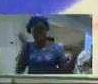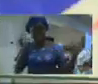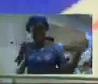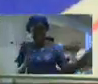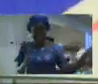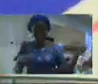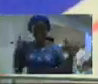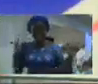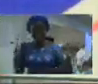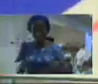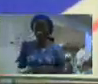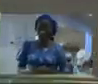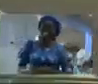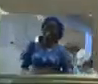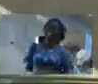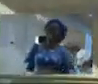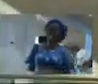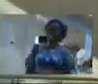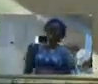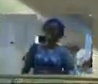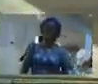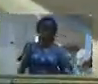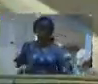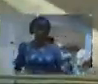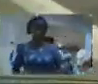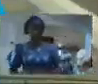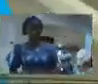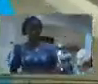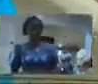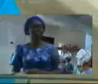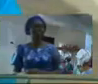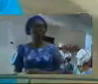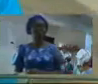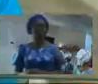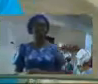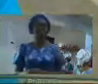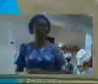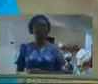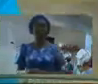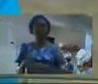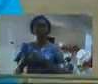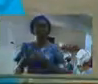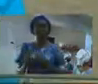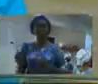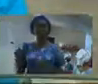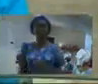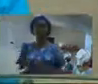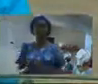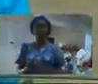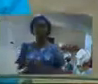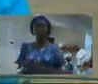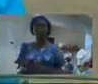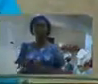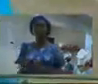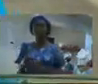I was sharing very briefly with those who follow the Holy Ghost service on the